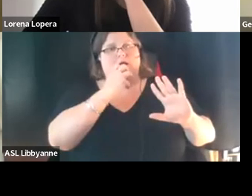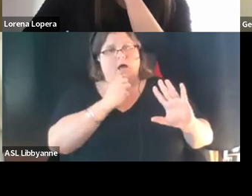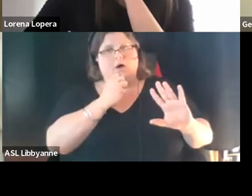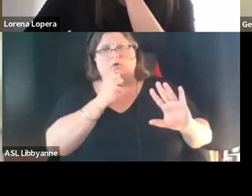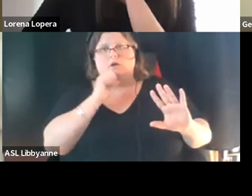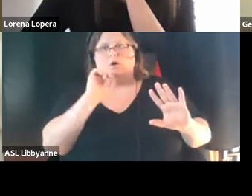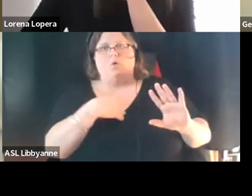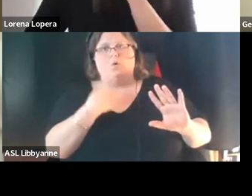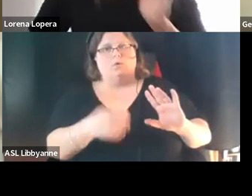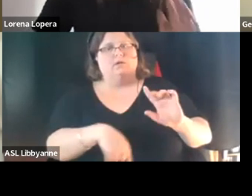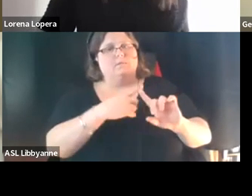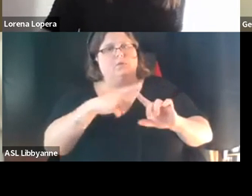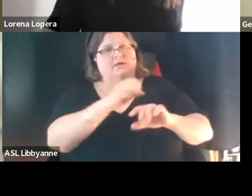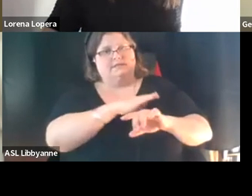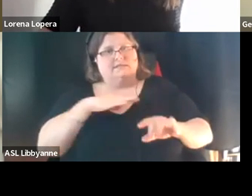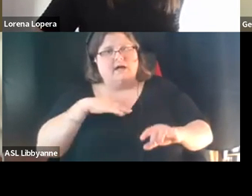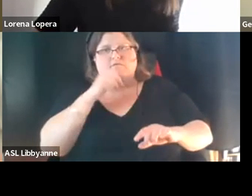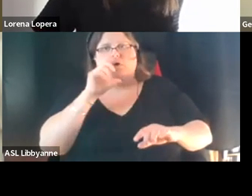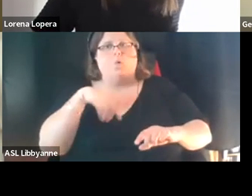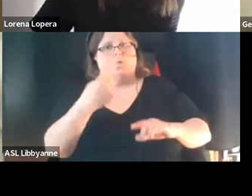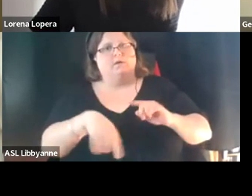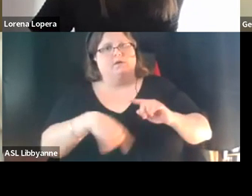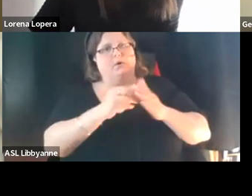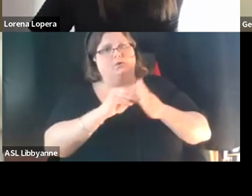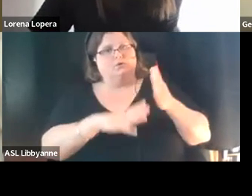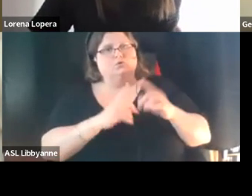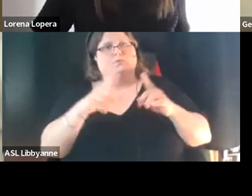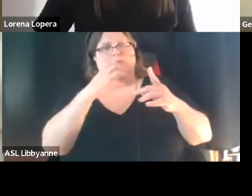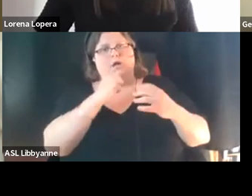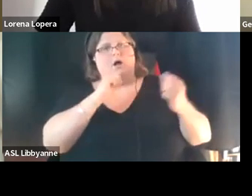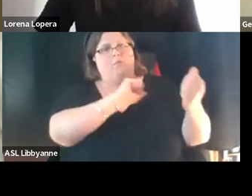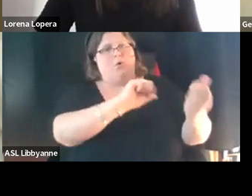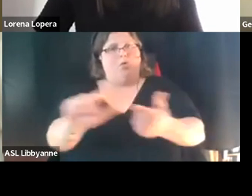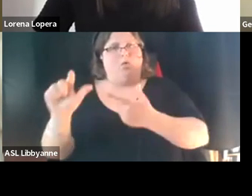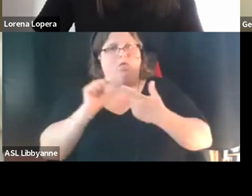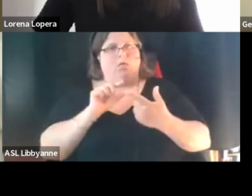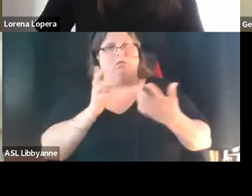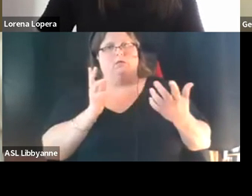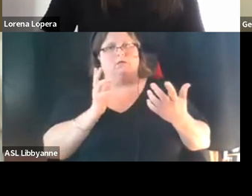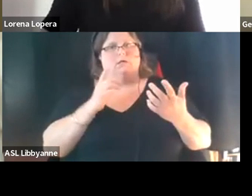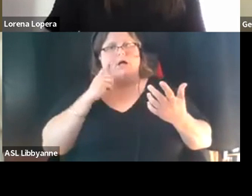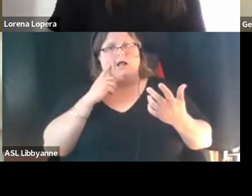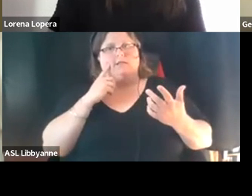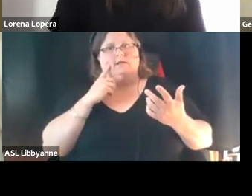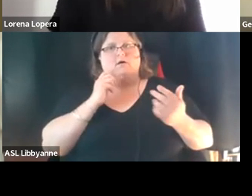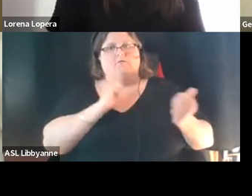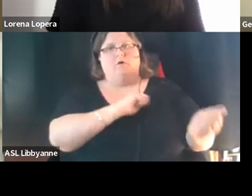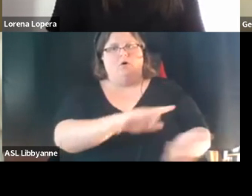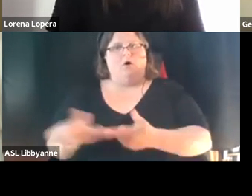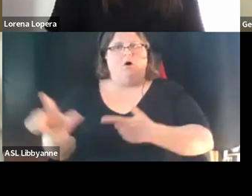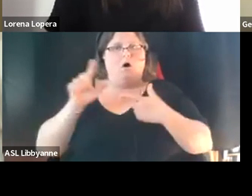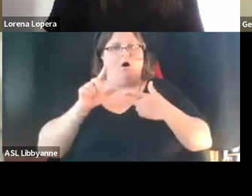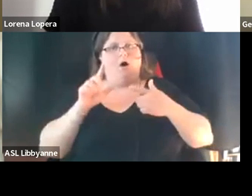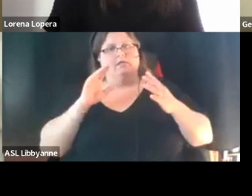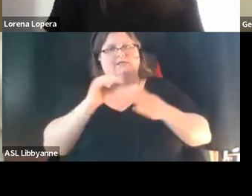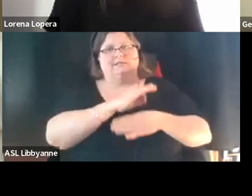the staff, not just about the students, but about everybody. And I think about all the staff or the teachers